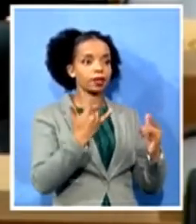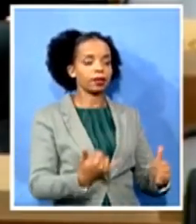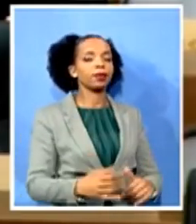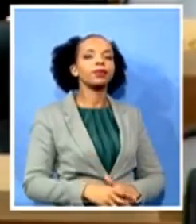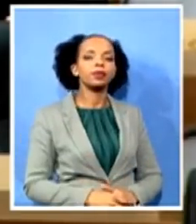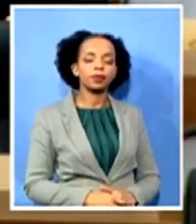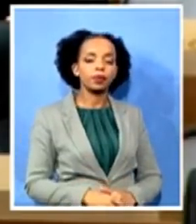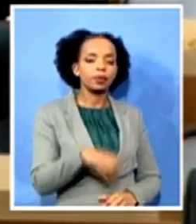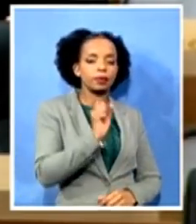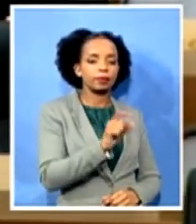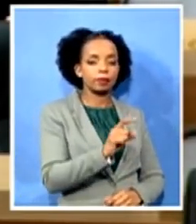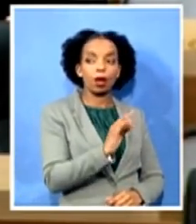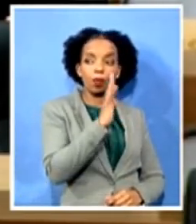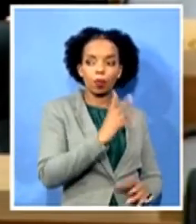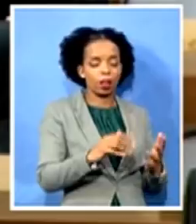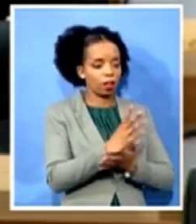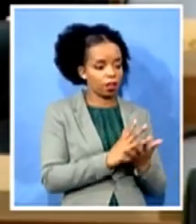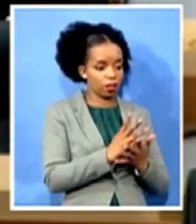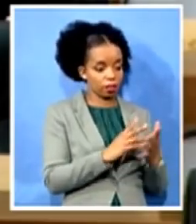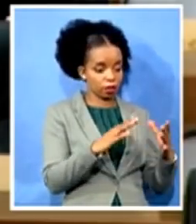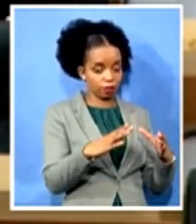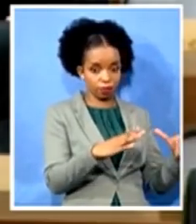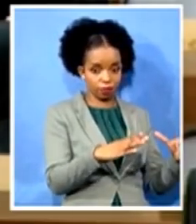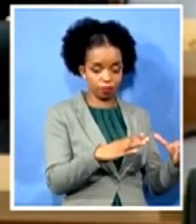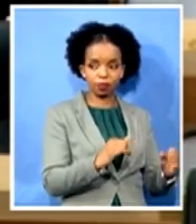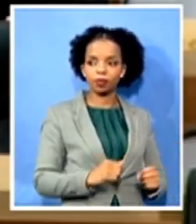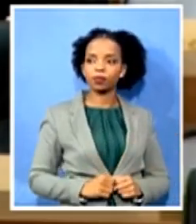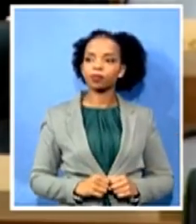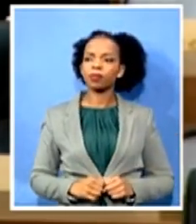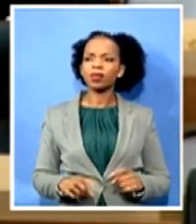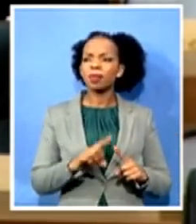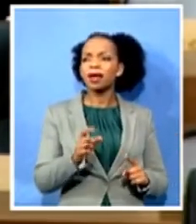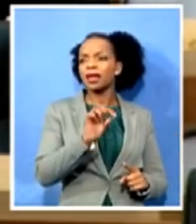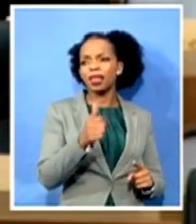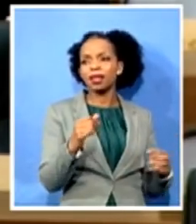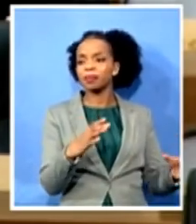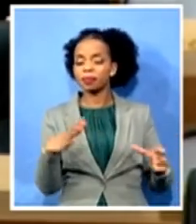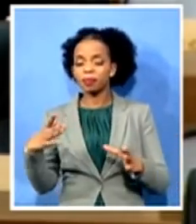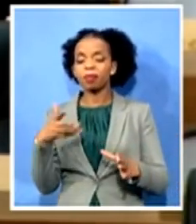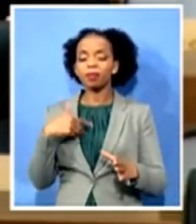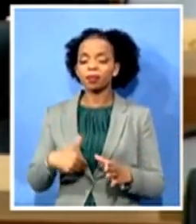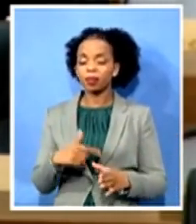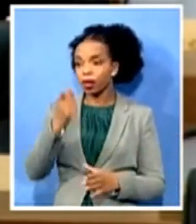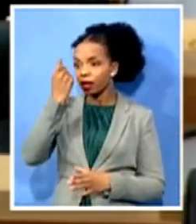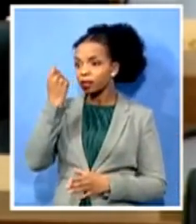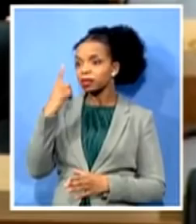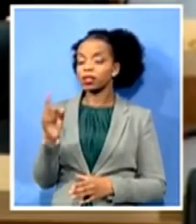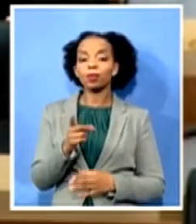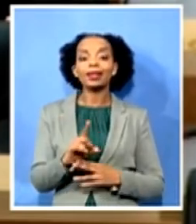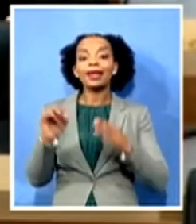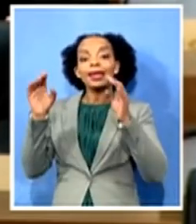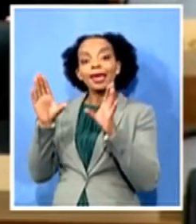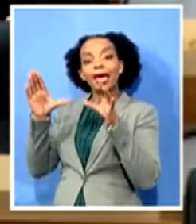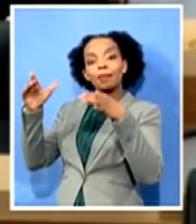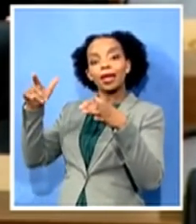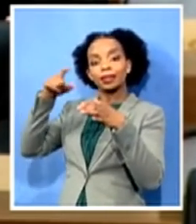I understand that Cabinet, or the EXCO of the Provincial Cabinet, made a decision that a new database